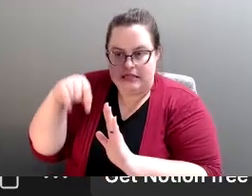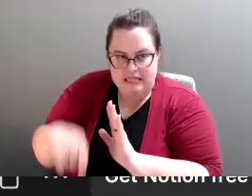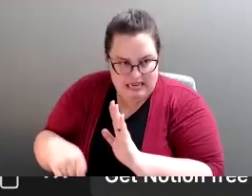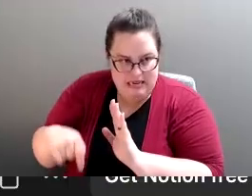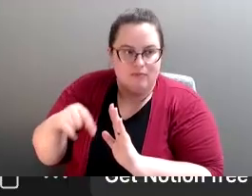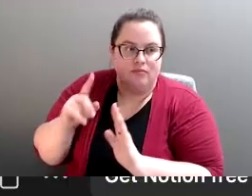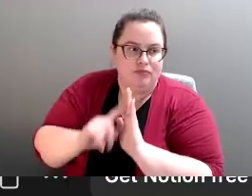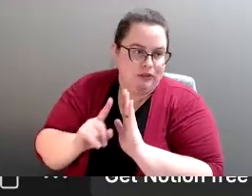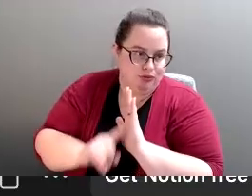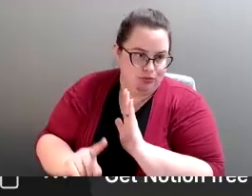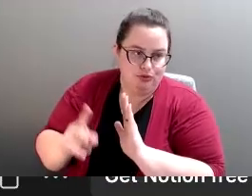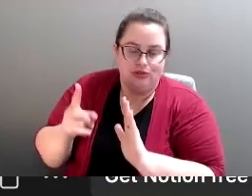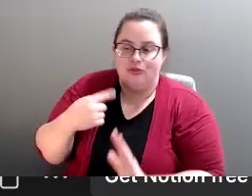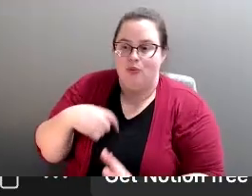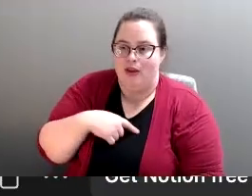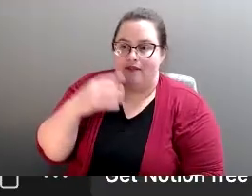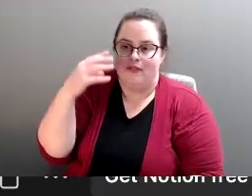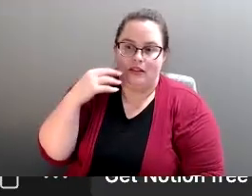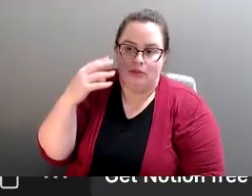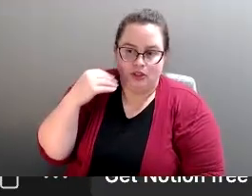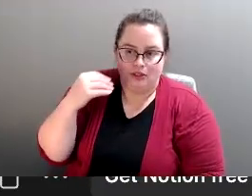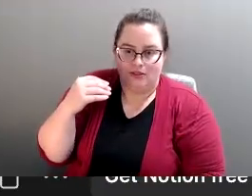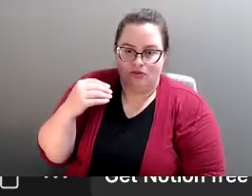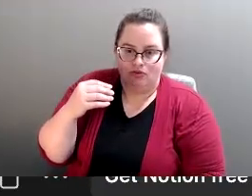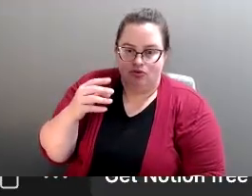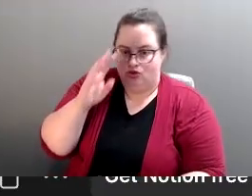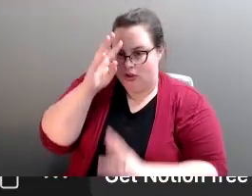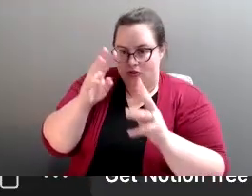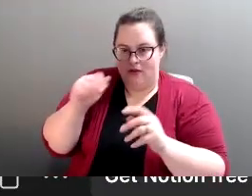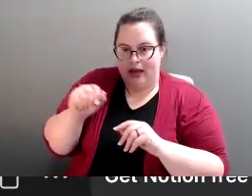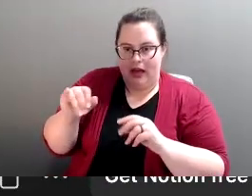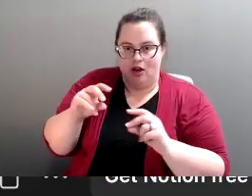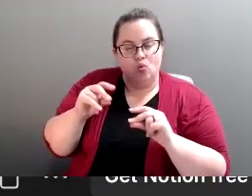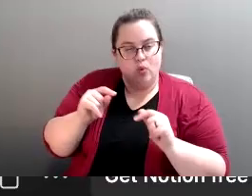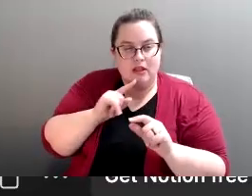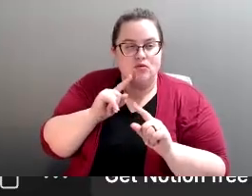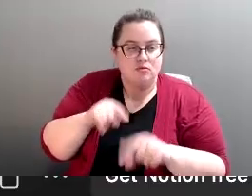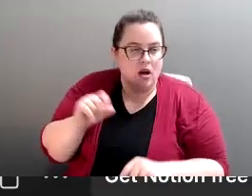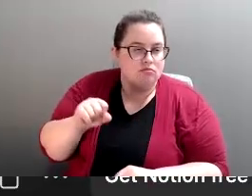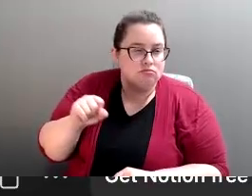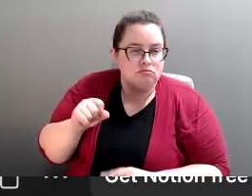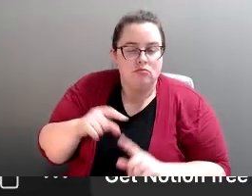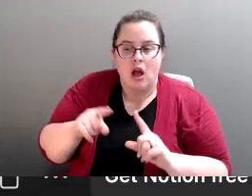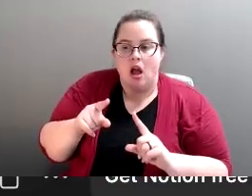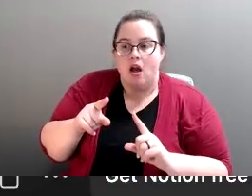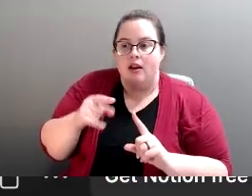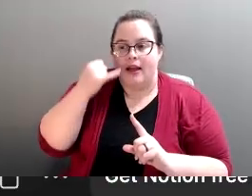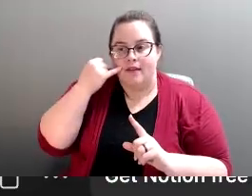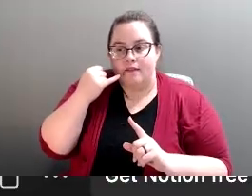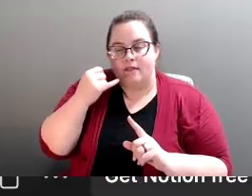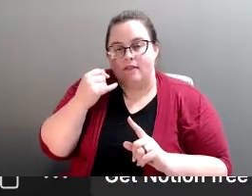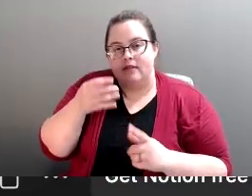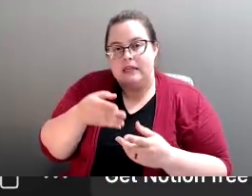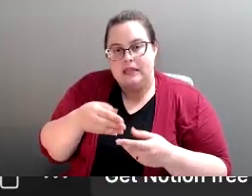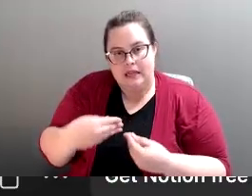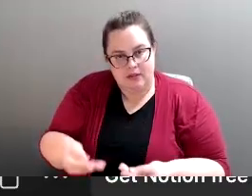know, we have experienced generative AI just quickly responding, but like anything, if we give it a little more time to think